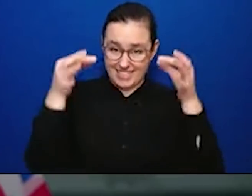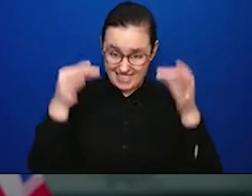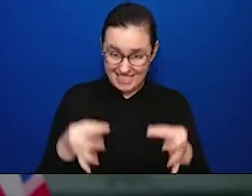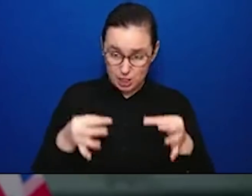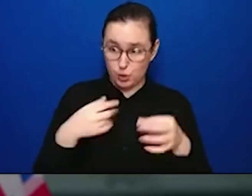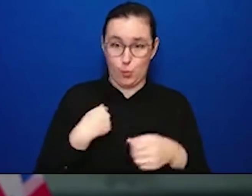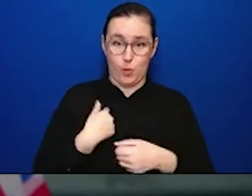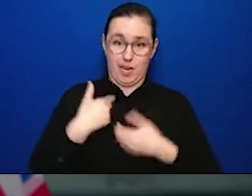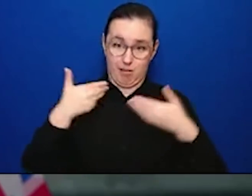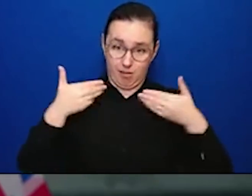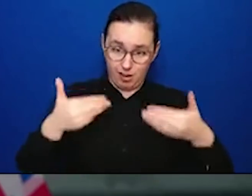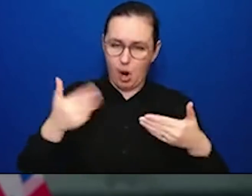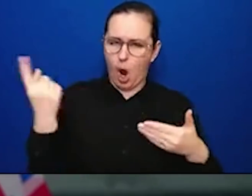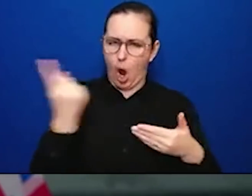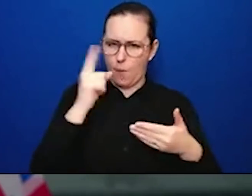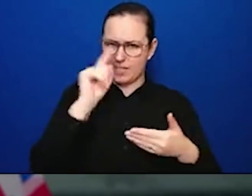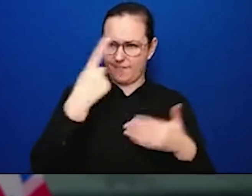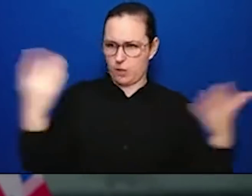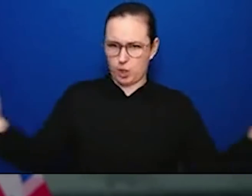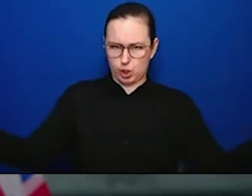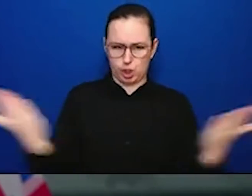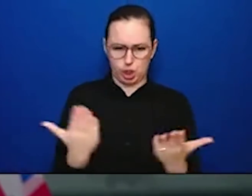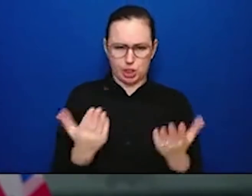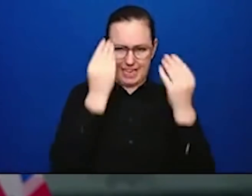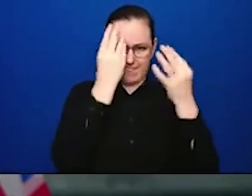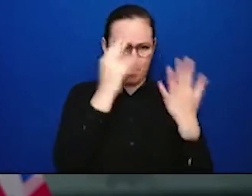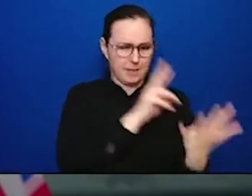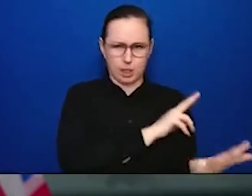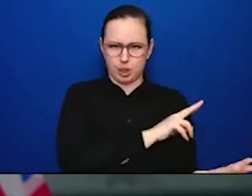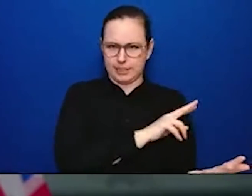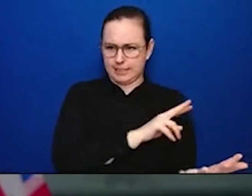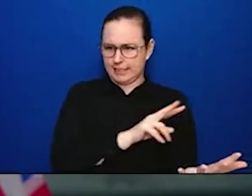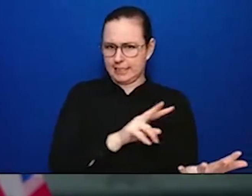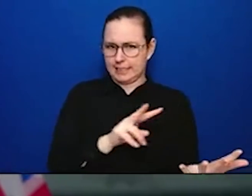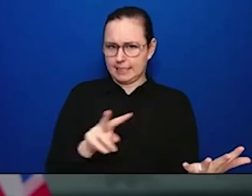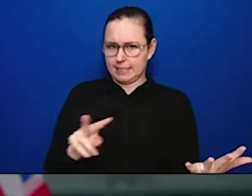today and try and find that balance that I was just talking about.